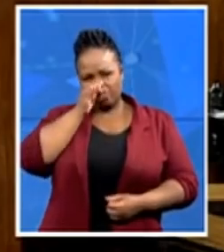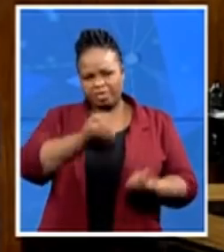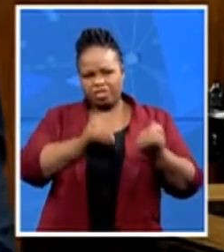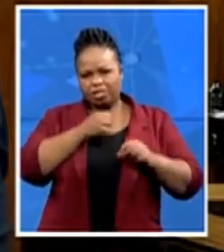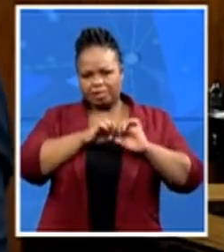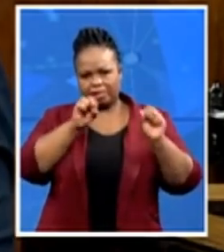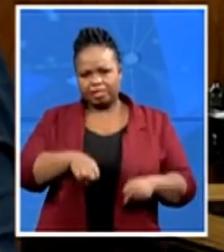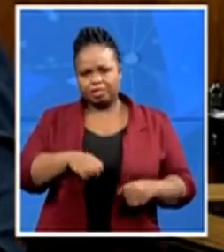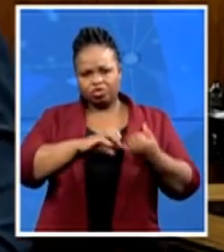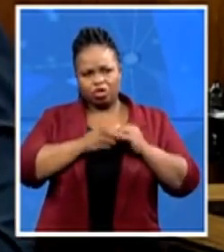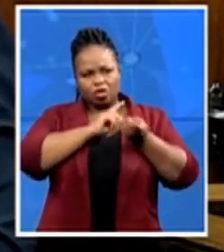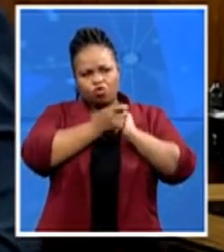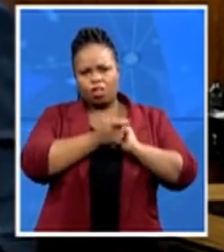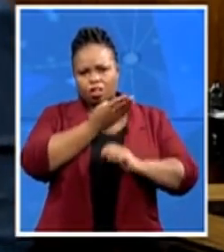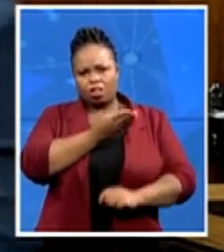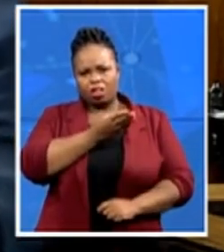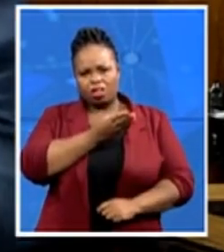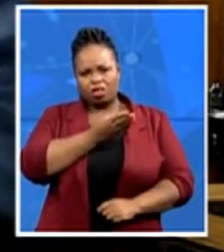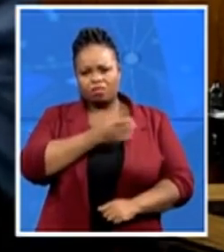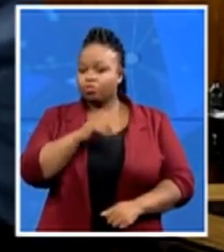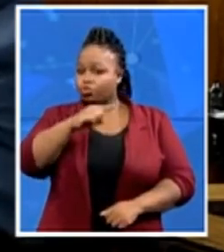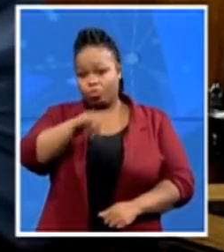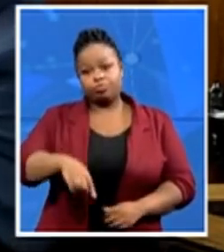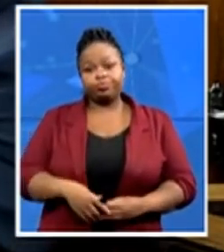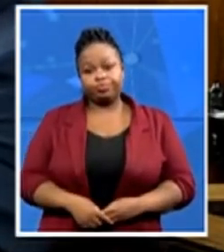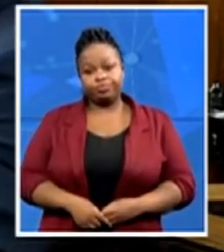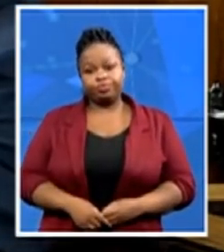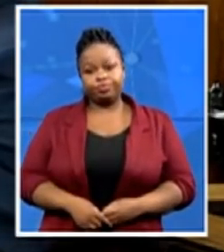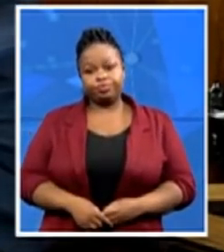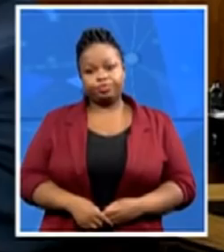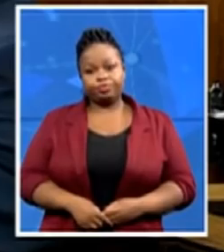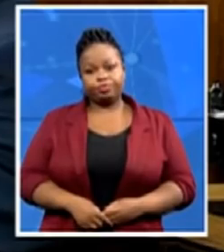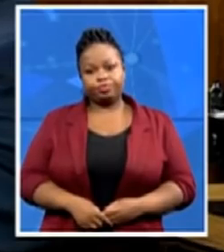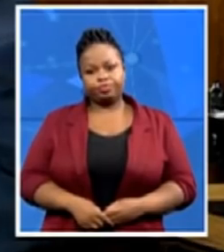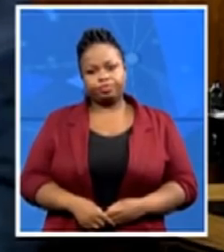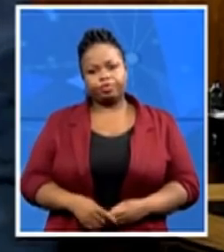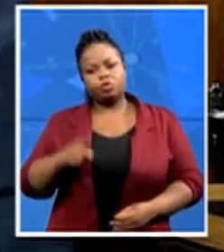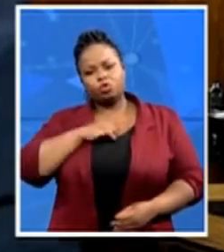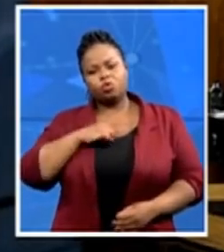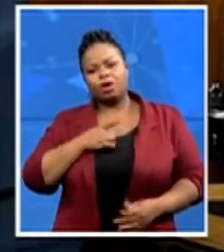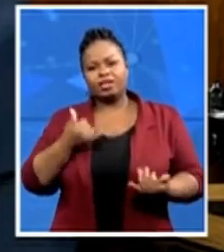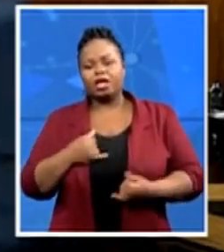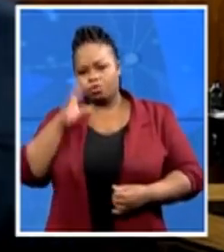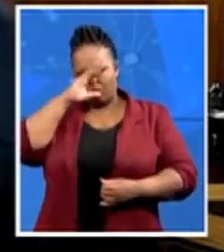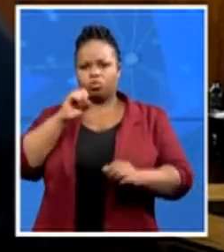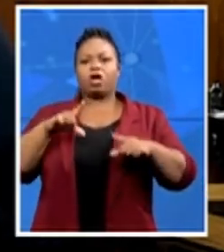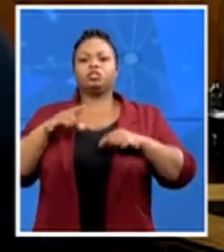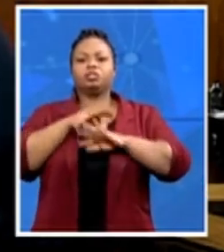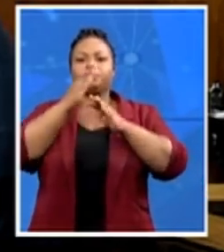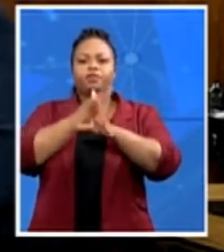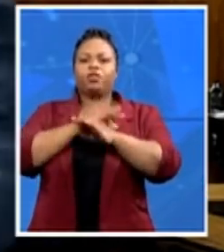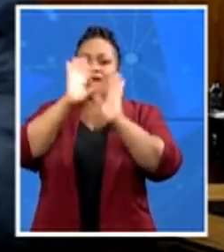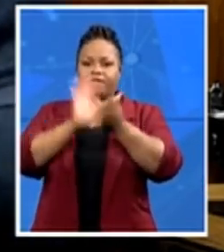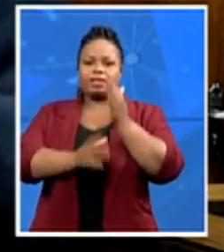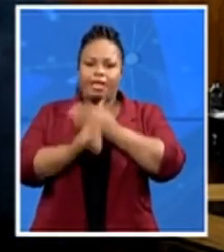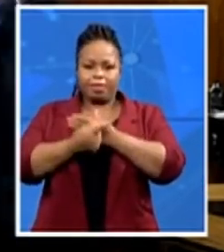That's completely wrong. They are putting the cart before the horse. What's happening here? These allegations